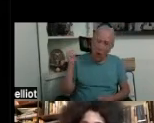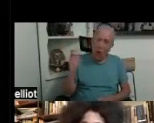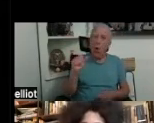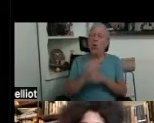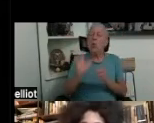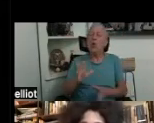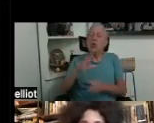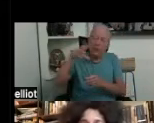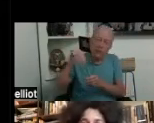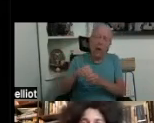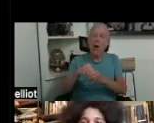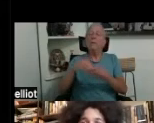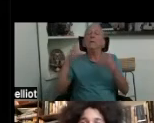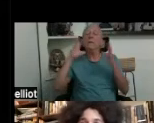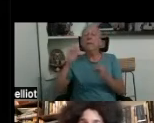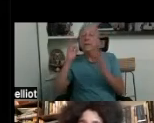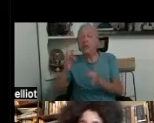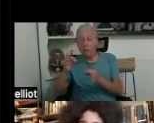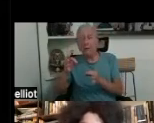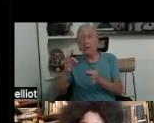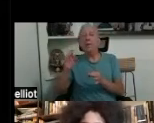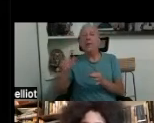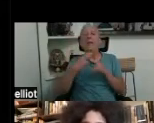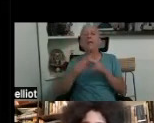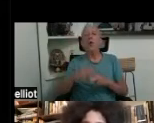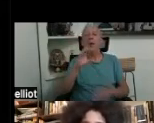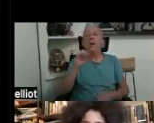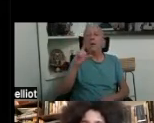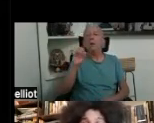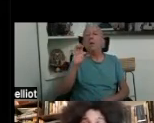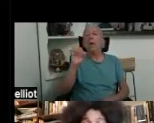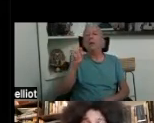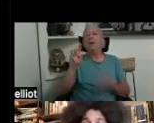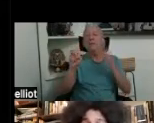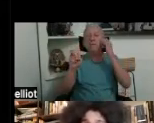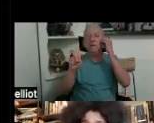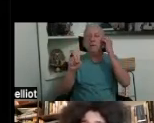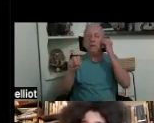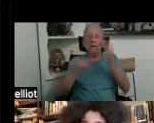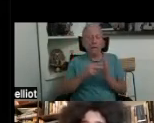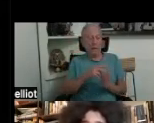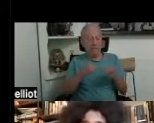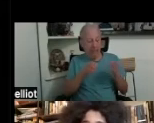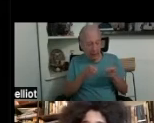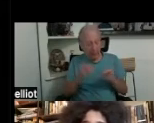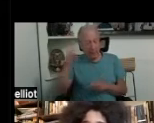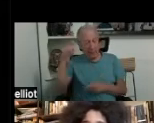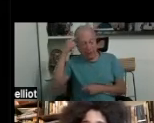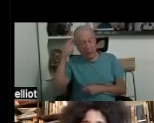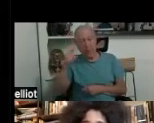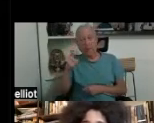in management decisions, is typically known as a collective. So management and governance are still